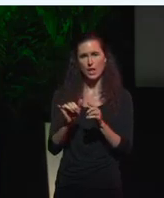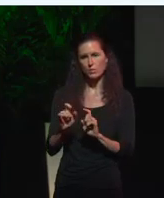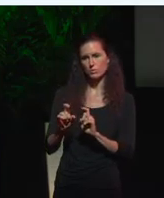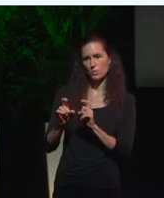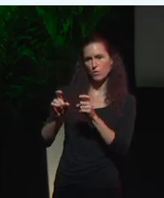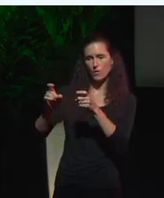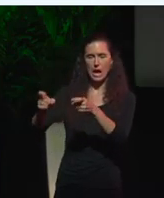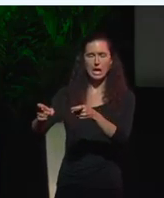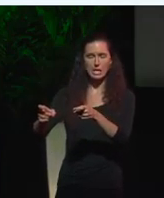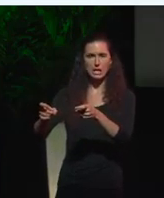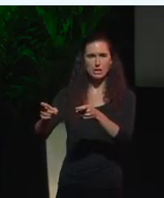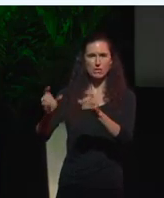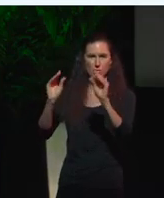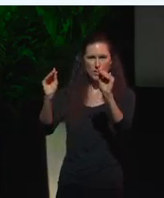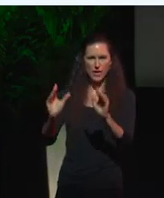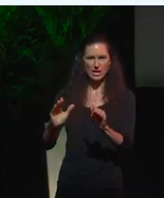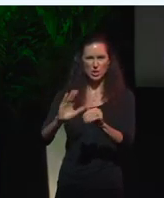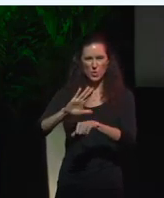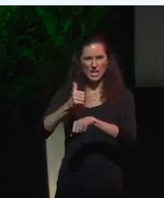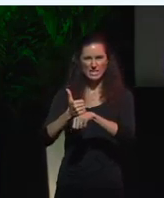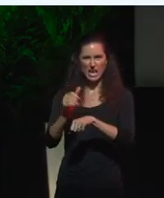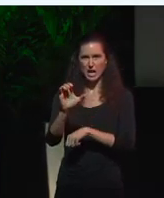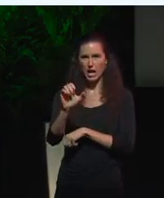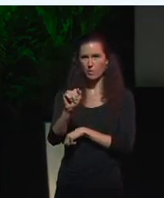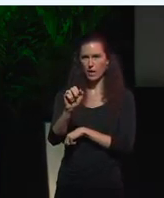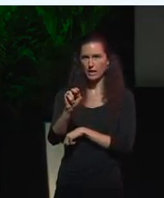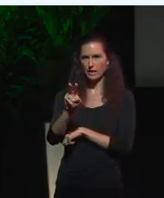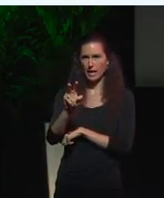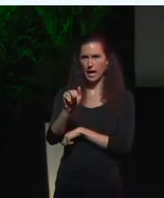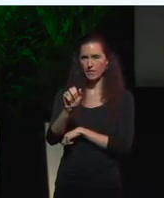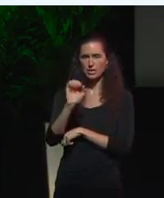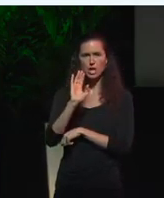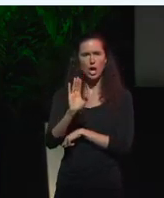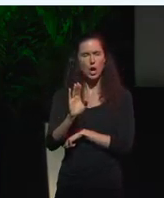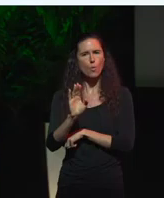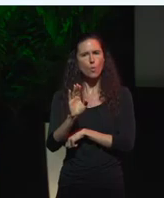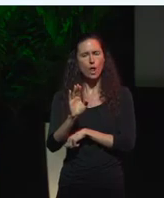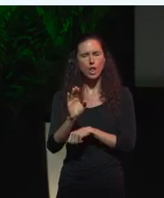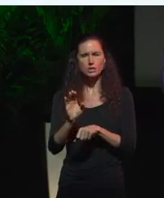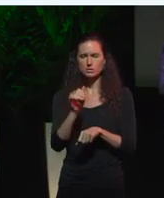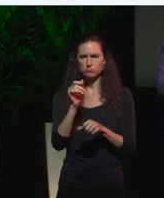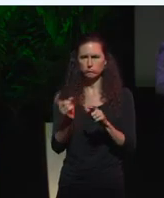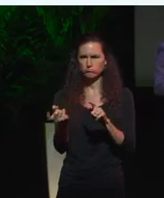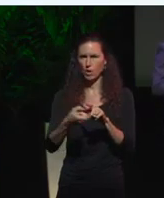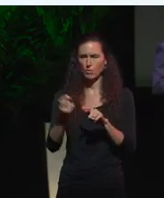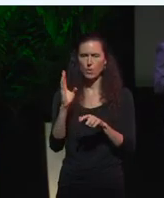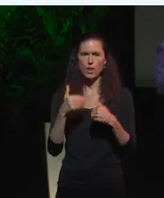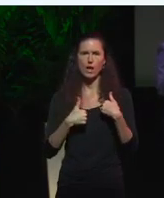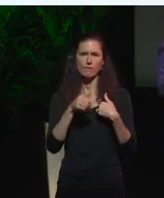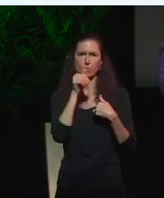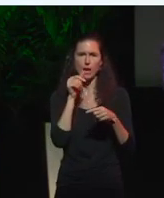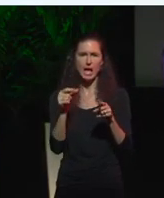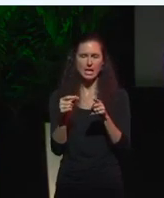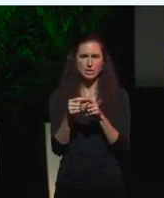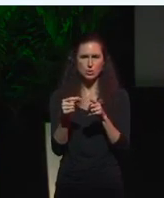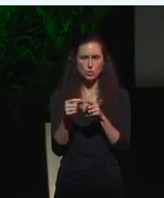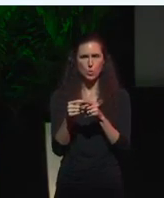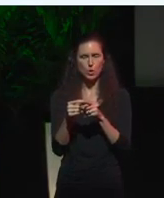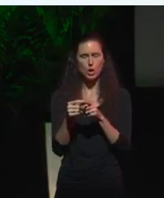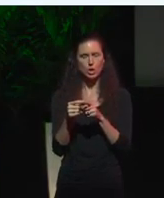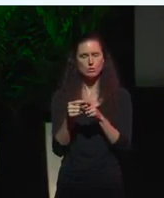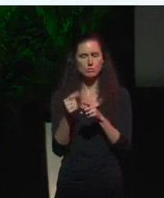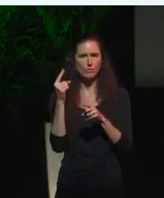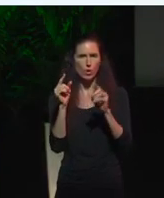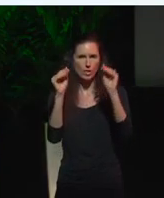faculty member when they set it up in Canvas. So it just automatically pastes that password into the portal on behalf of the